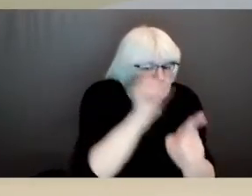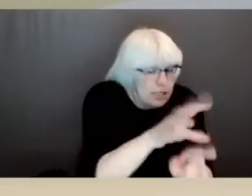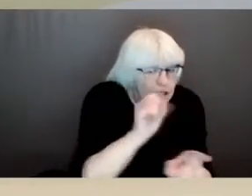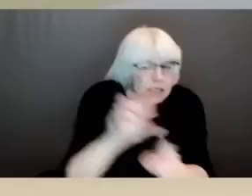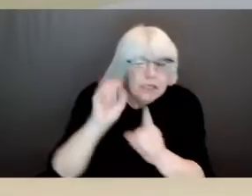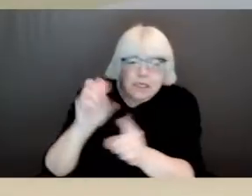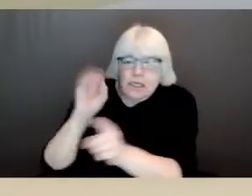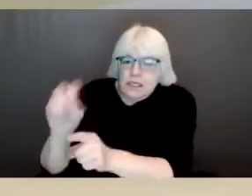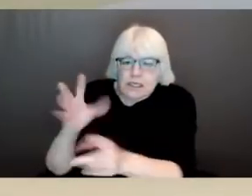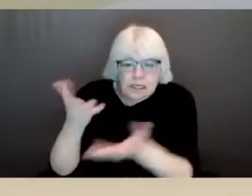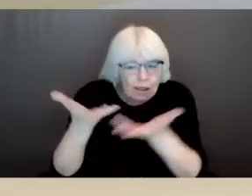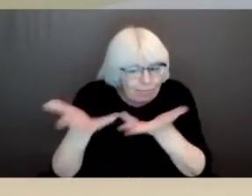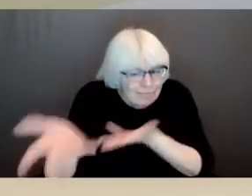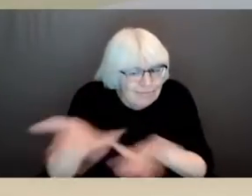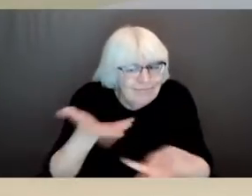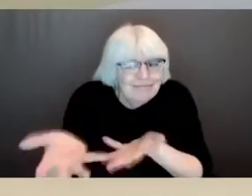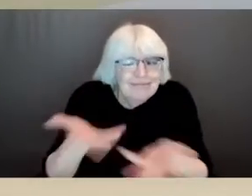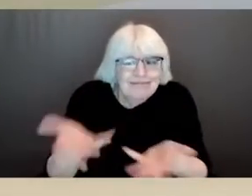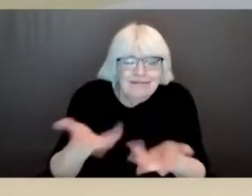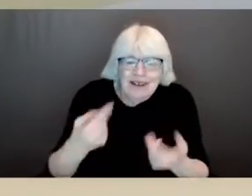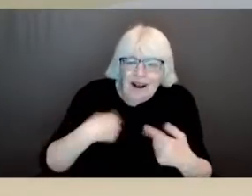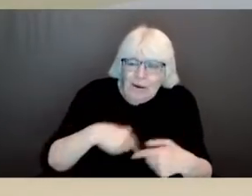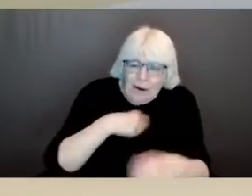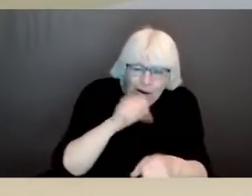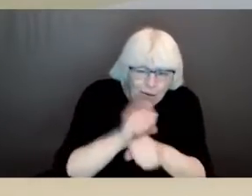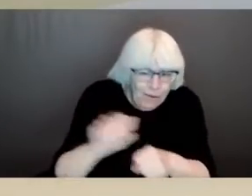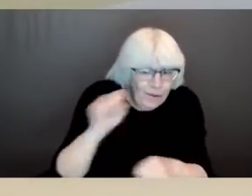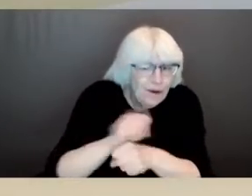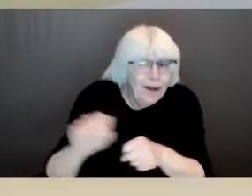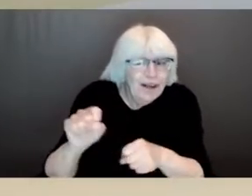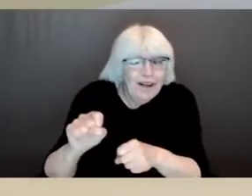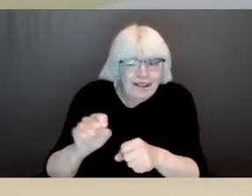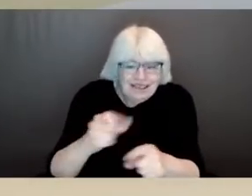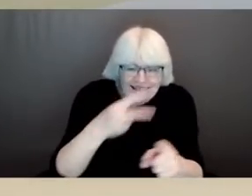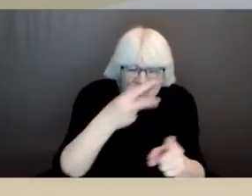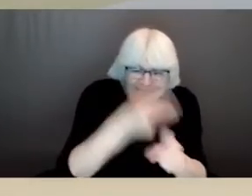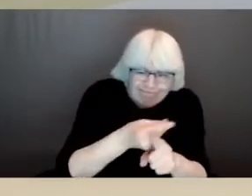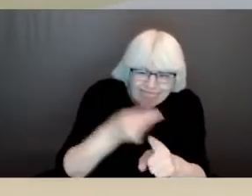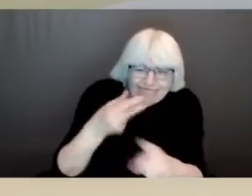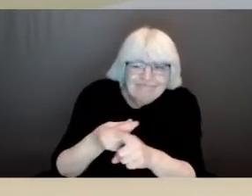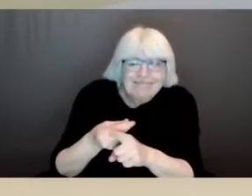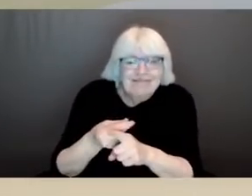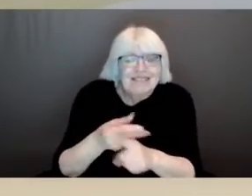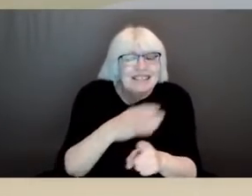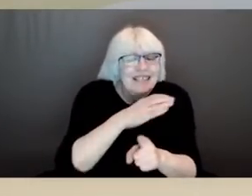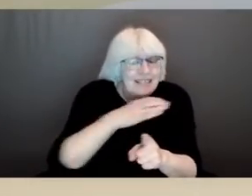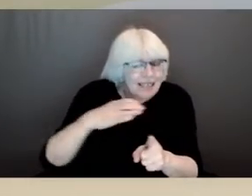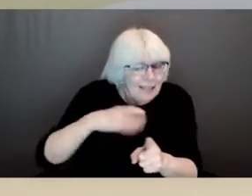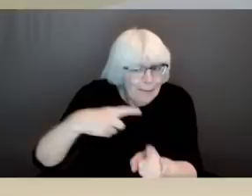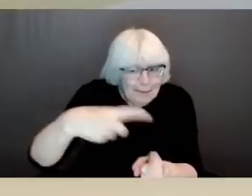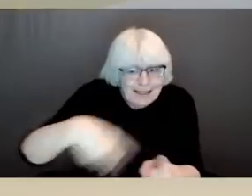work with the COVID vaccine committee and communications involvement as well.